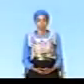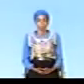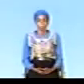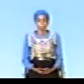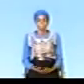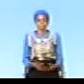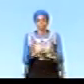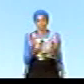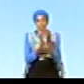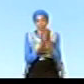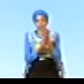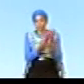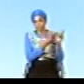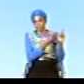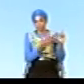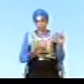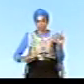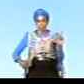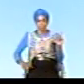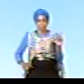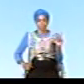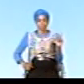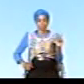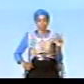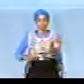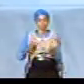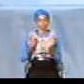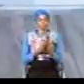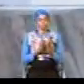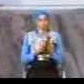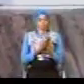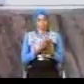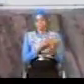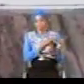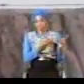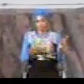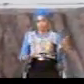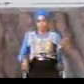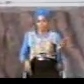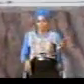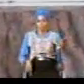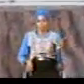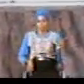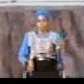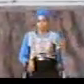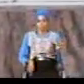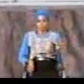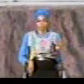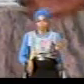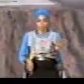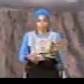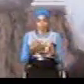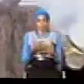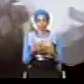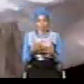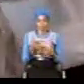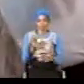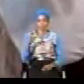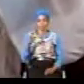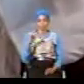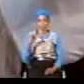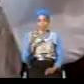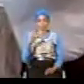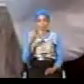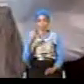Praise the Lord. Praise the living Jesus. My name is Sister Rachel Brown